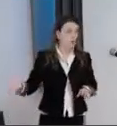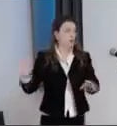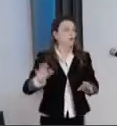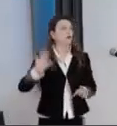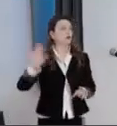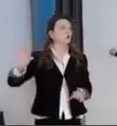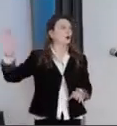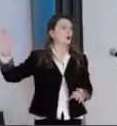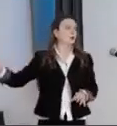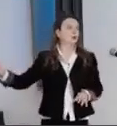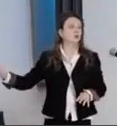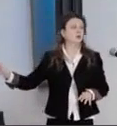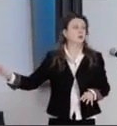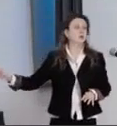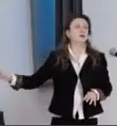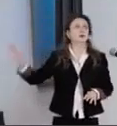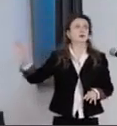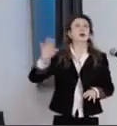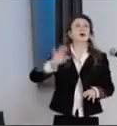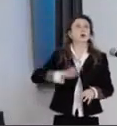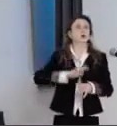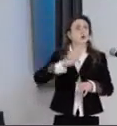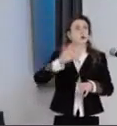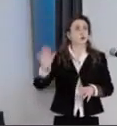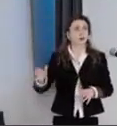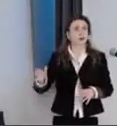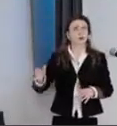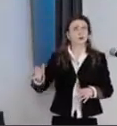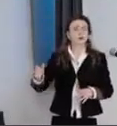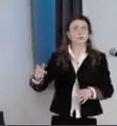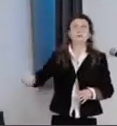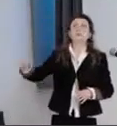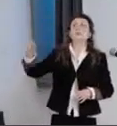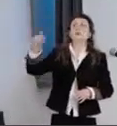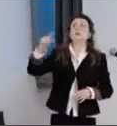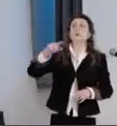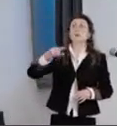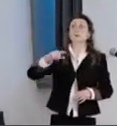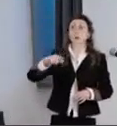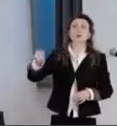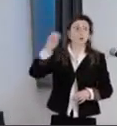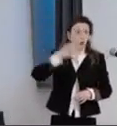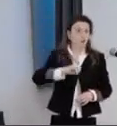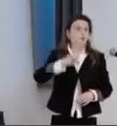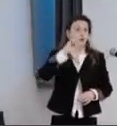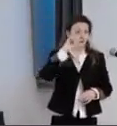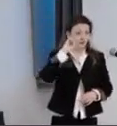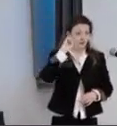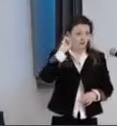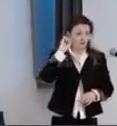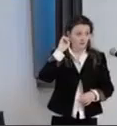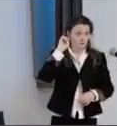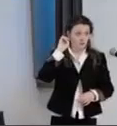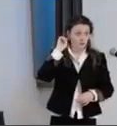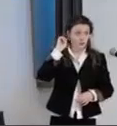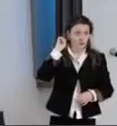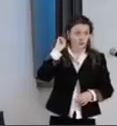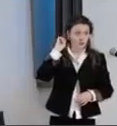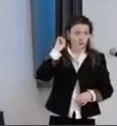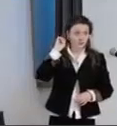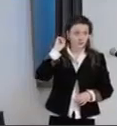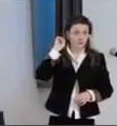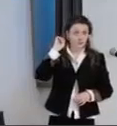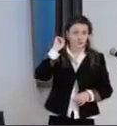kind of knowledge, which I'm going to argue will concern knowledge of natural kinds, but also the contrast